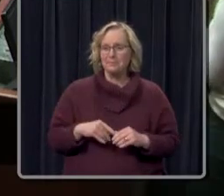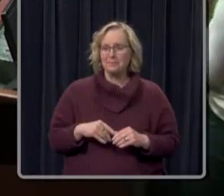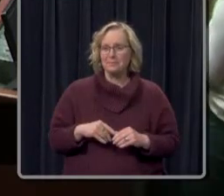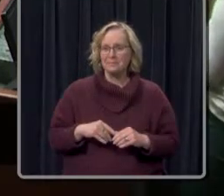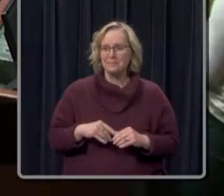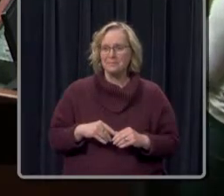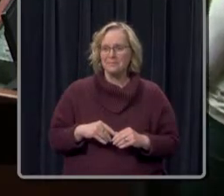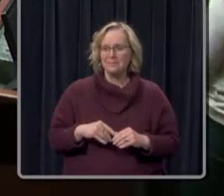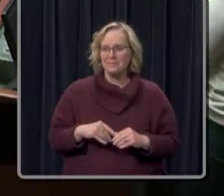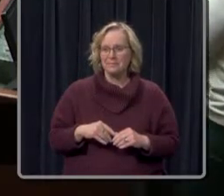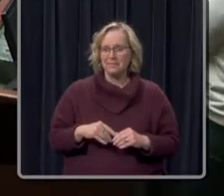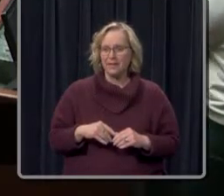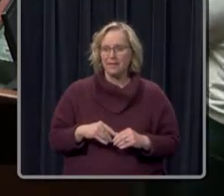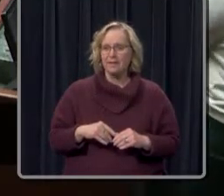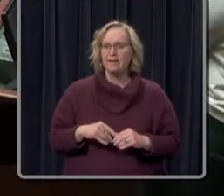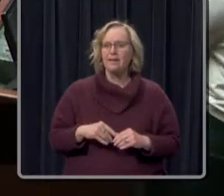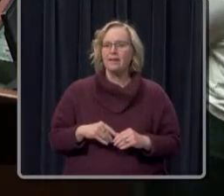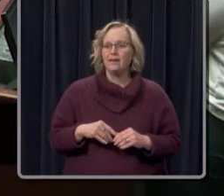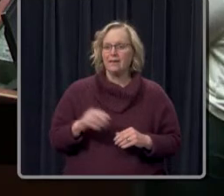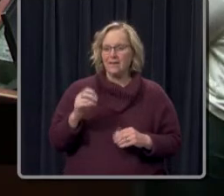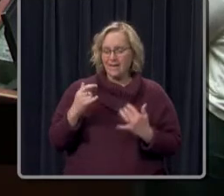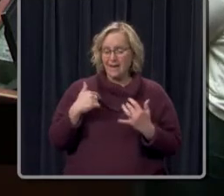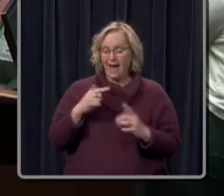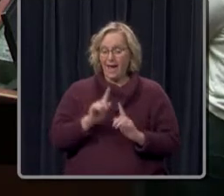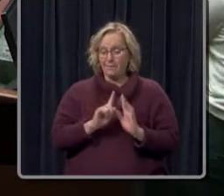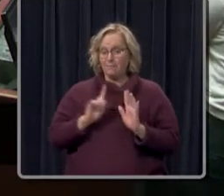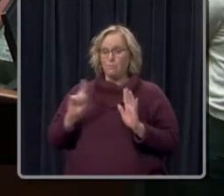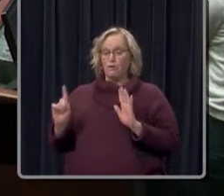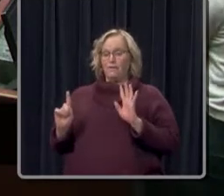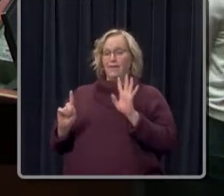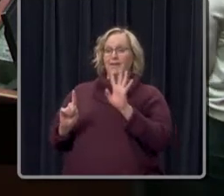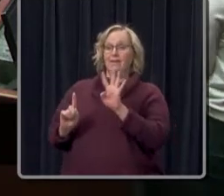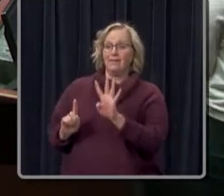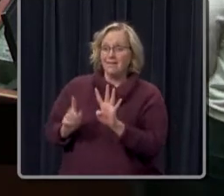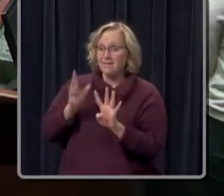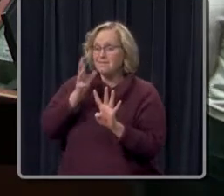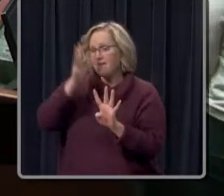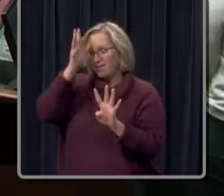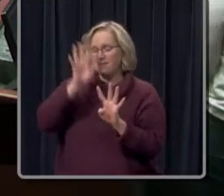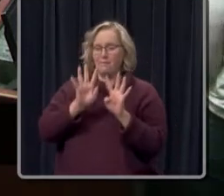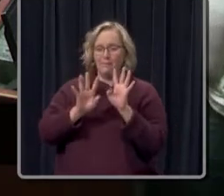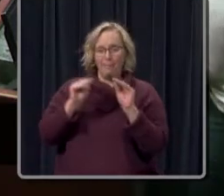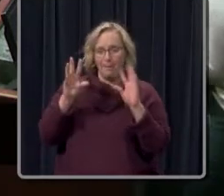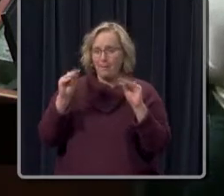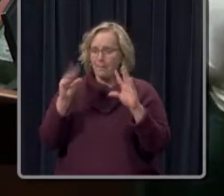Here we go. Move out of the way. Keep smiling.